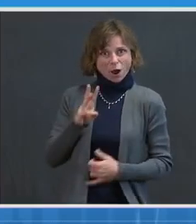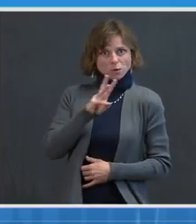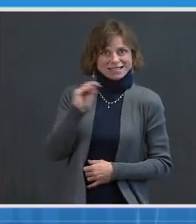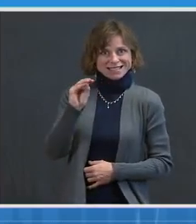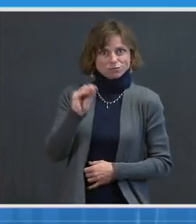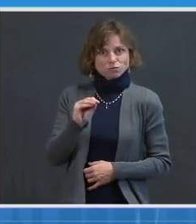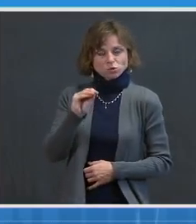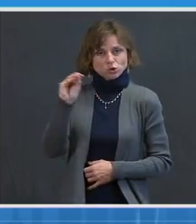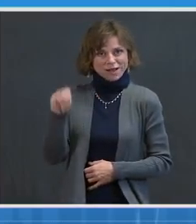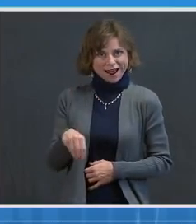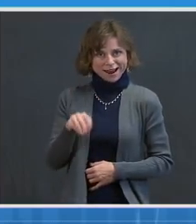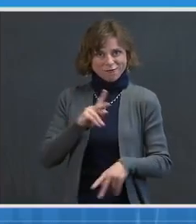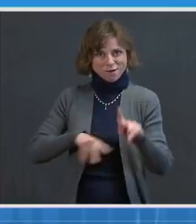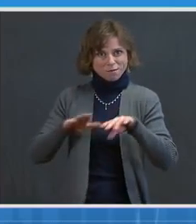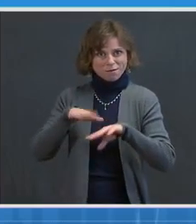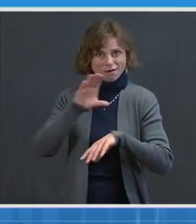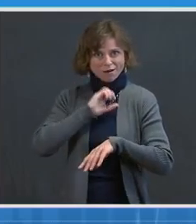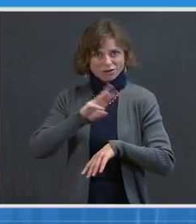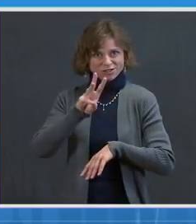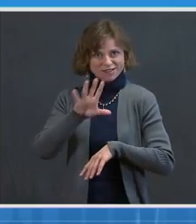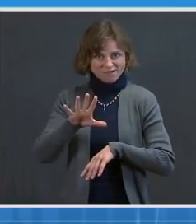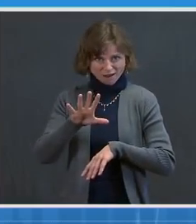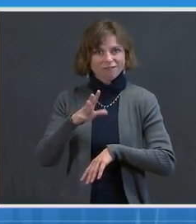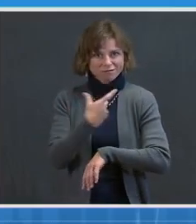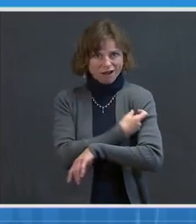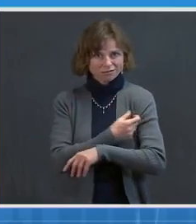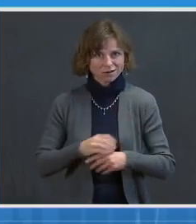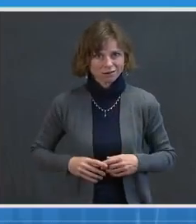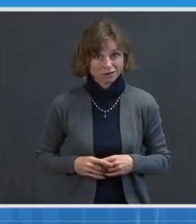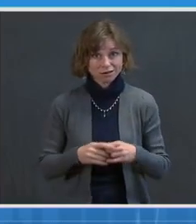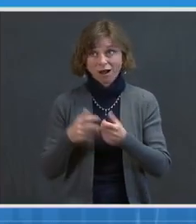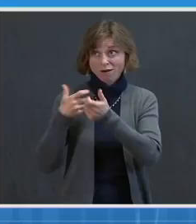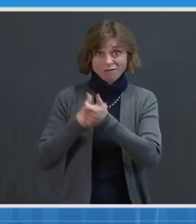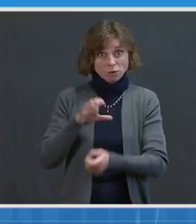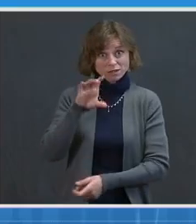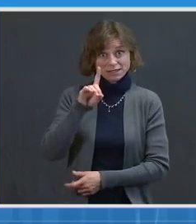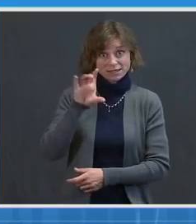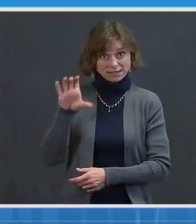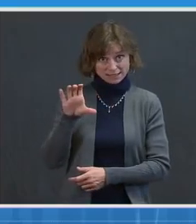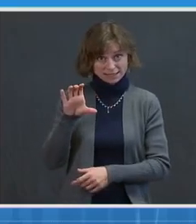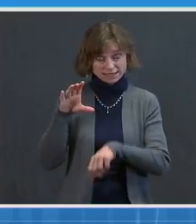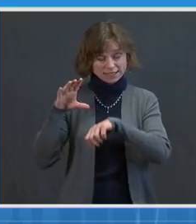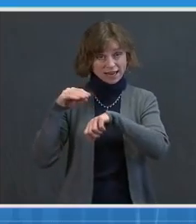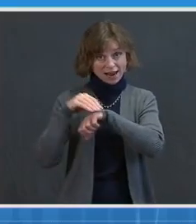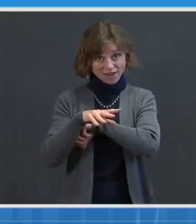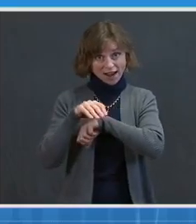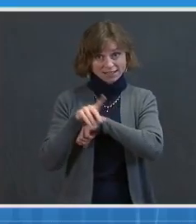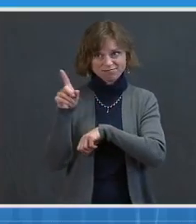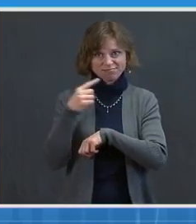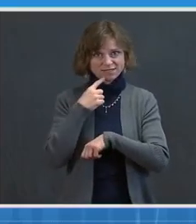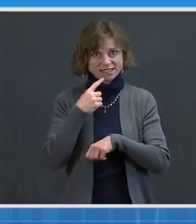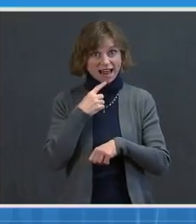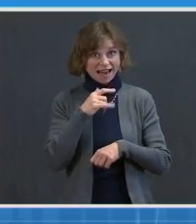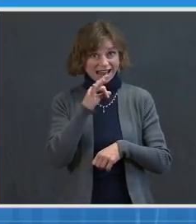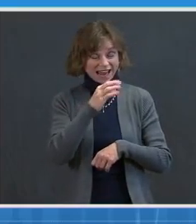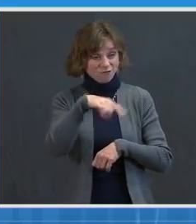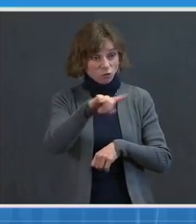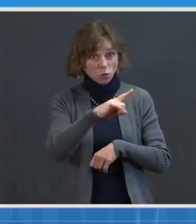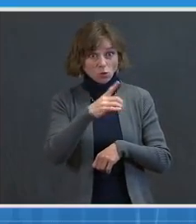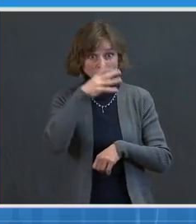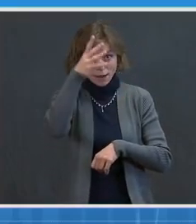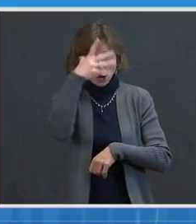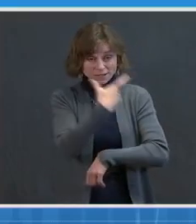And according to the CDC's new guidance, vaccinated parents can now visit and hug